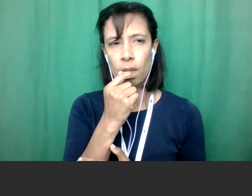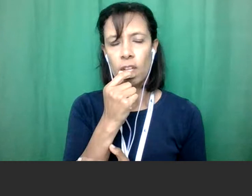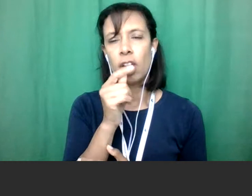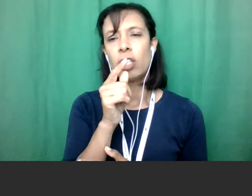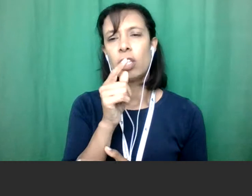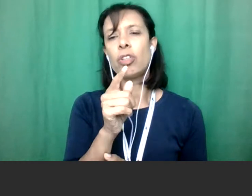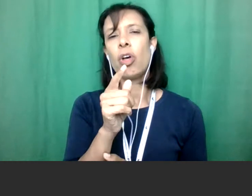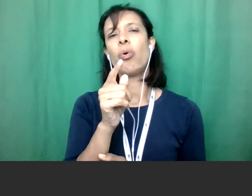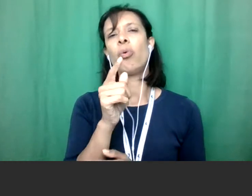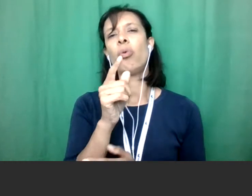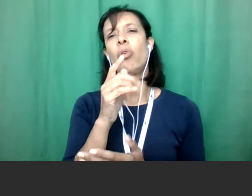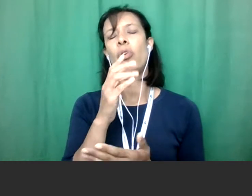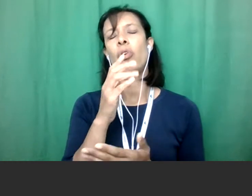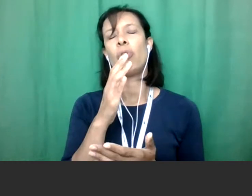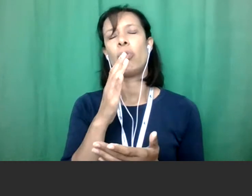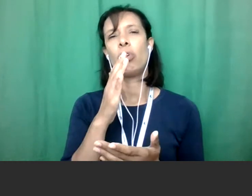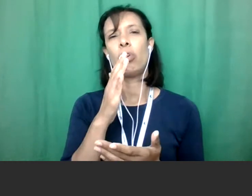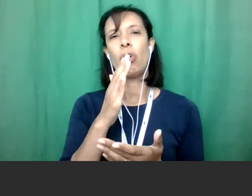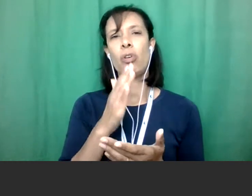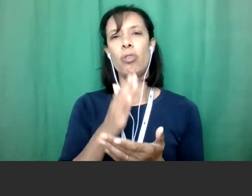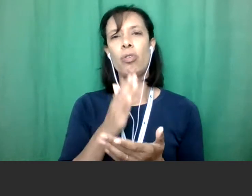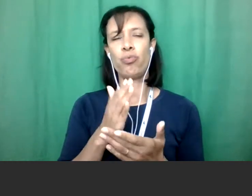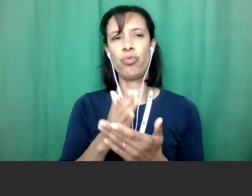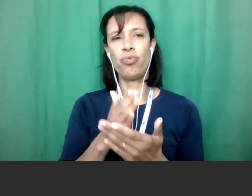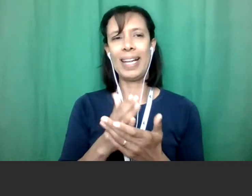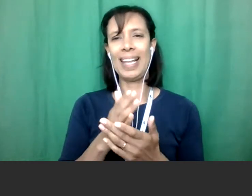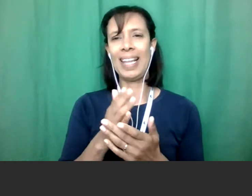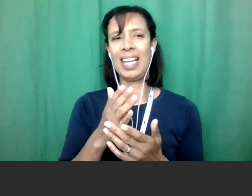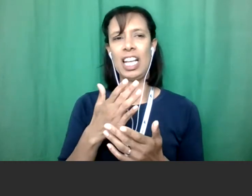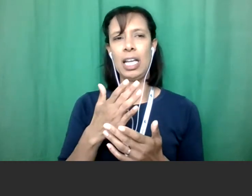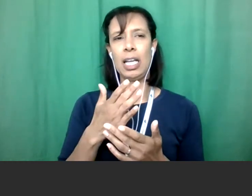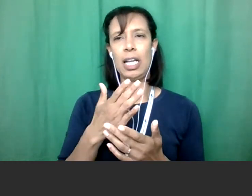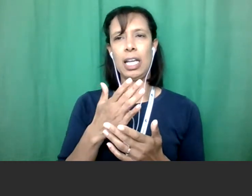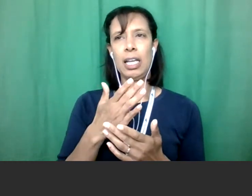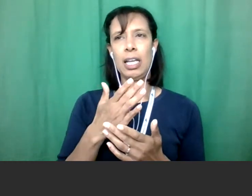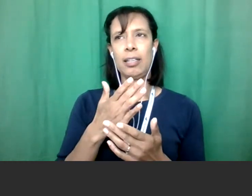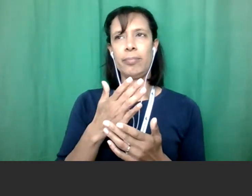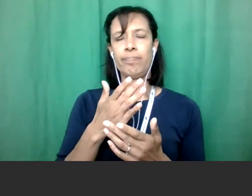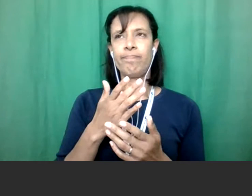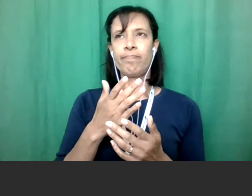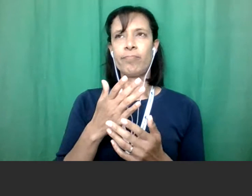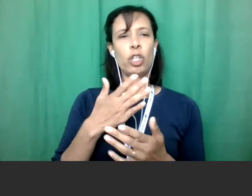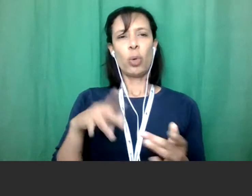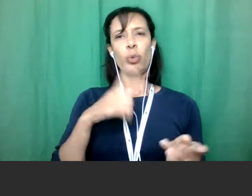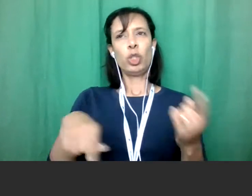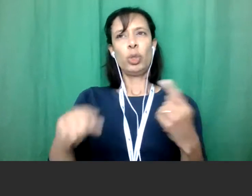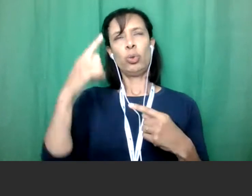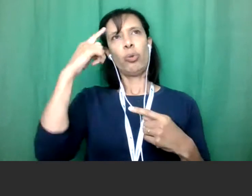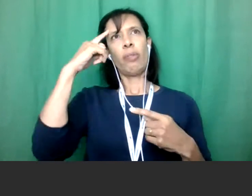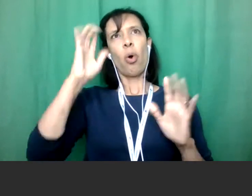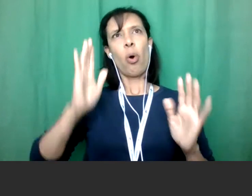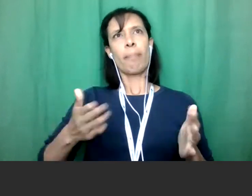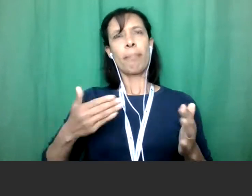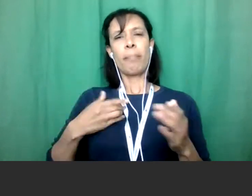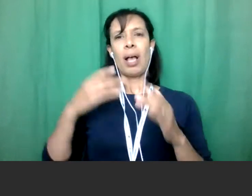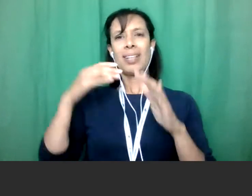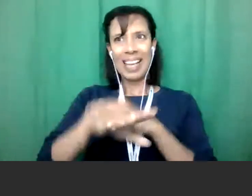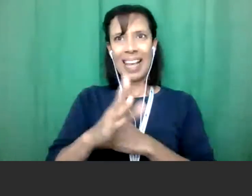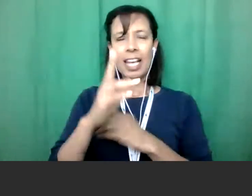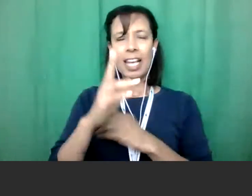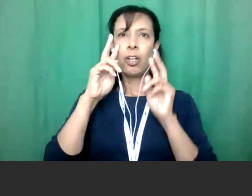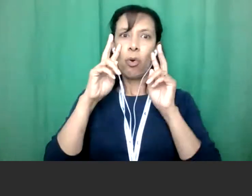observation, because I recognise that that is going to be a barrier for many of you. It's possible some of you on the work-based or